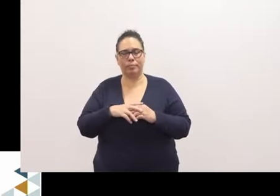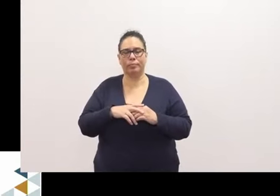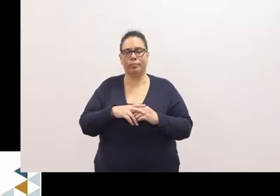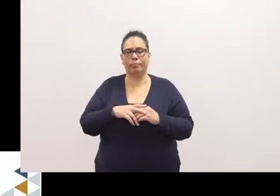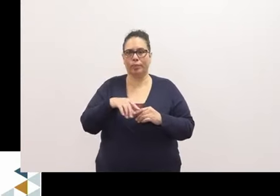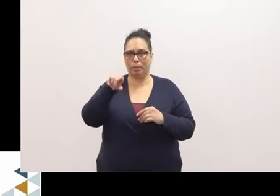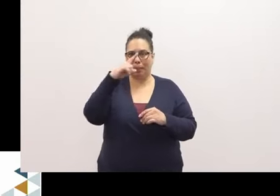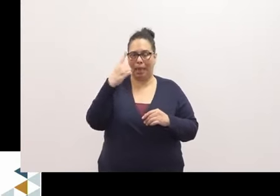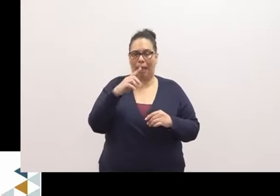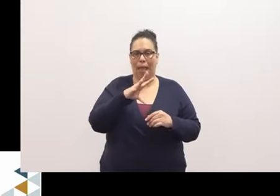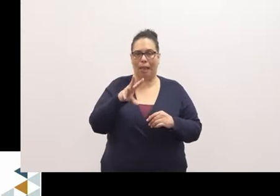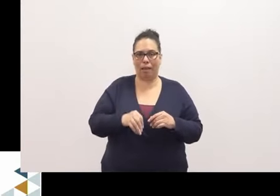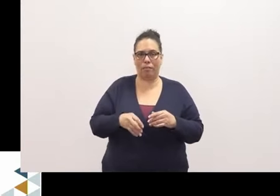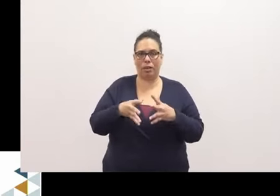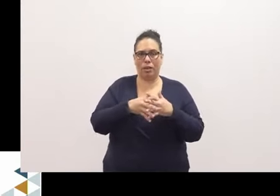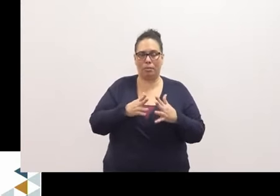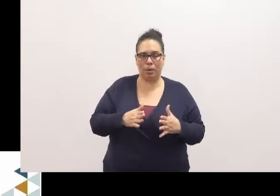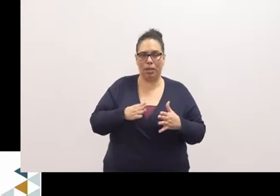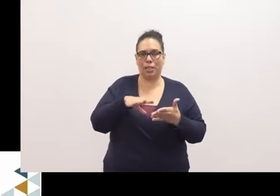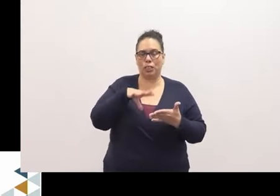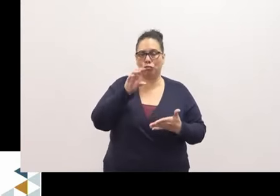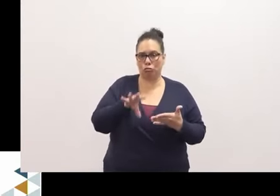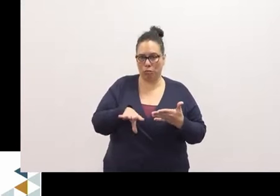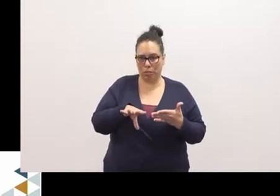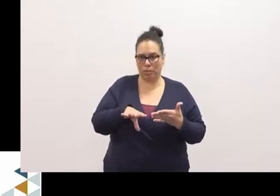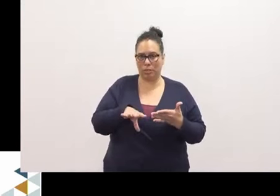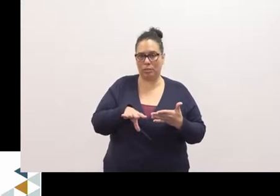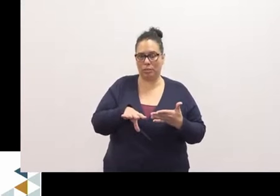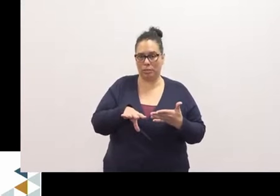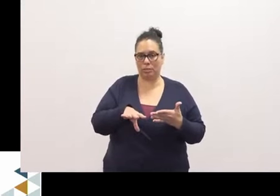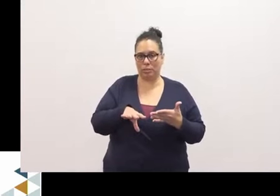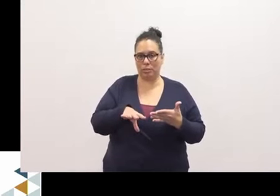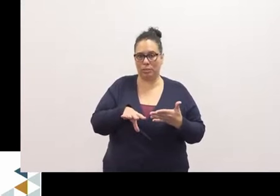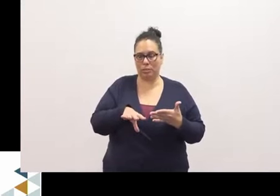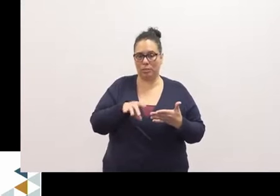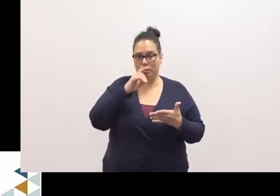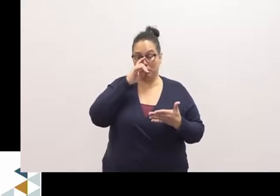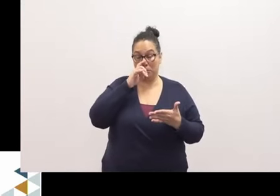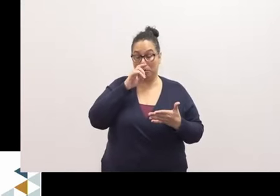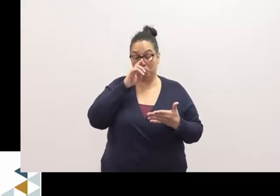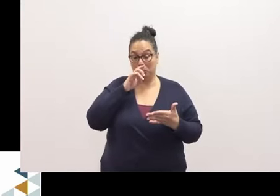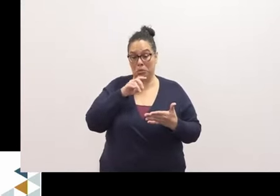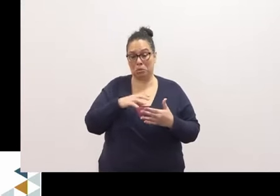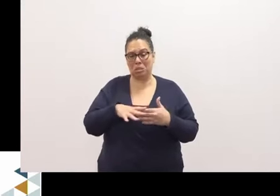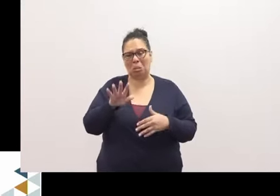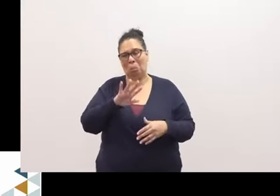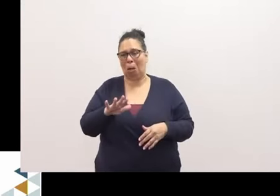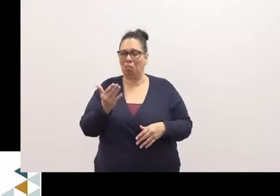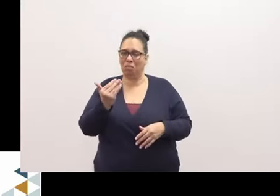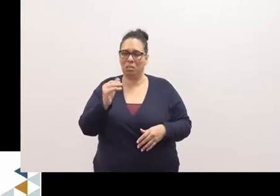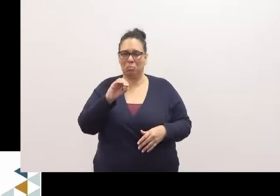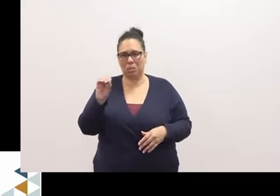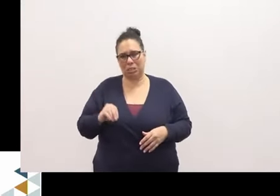Black African American students. So in both grades, about 15%.